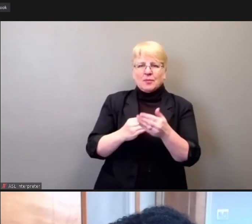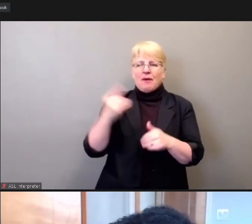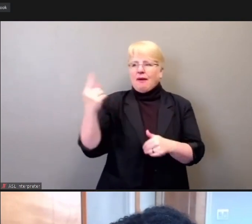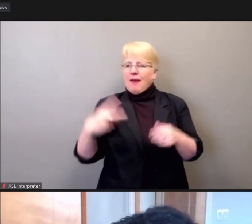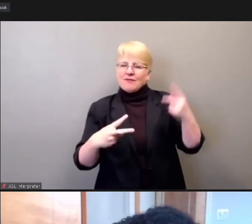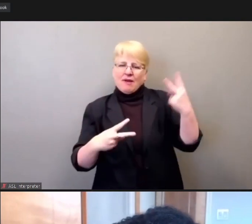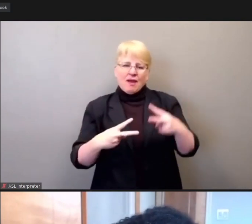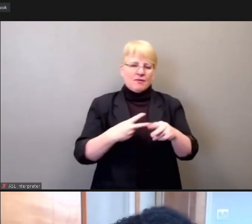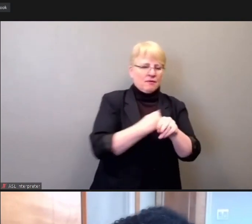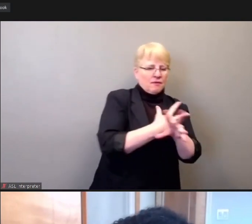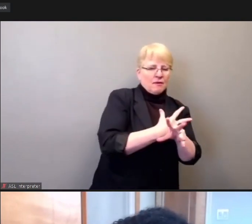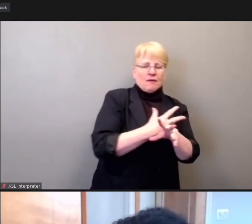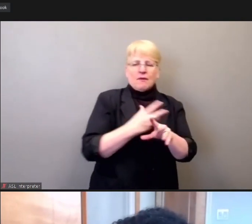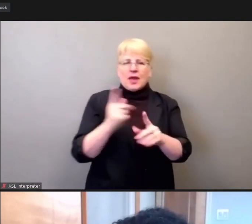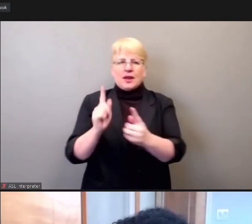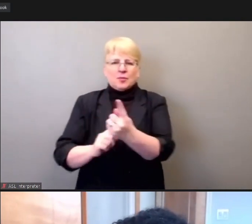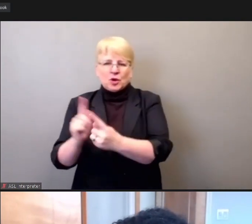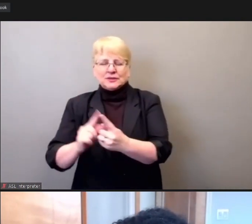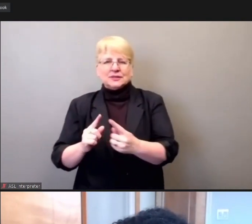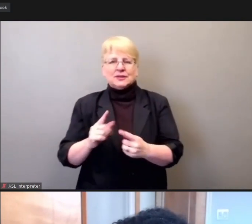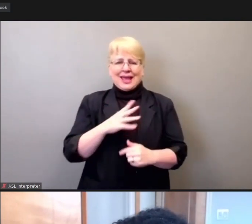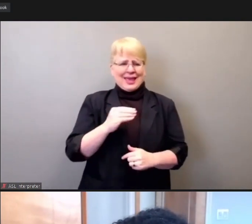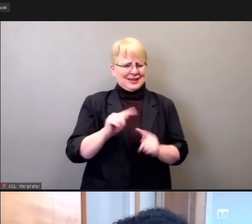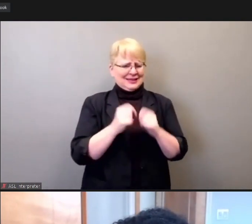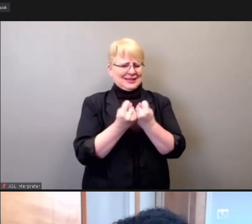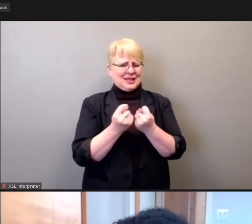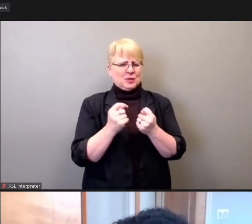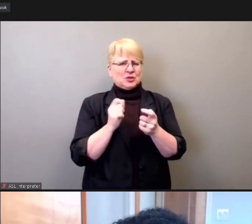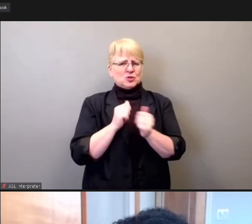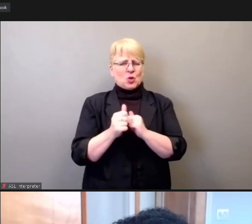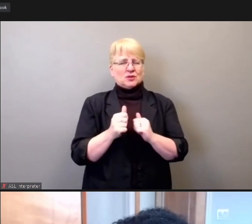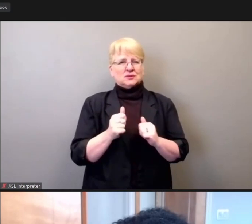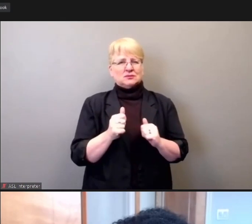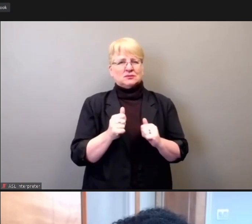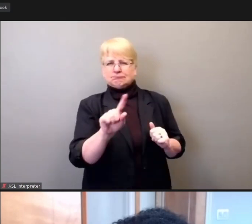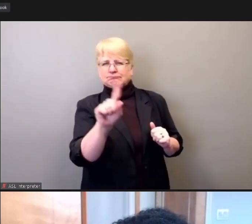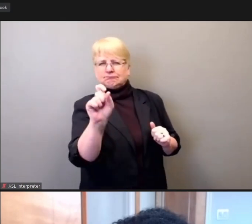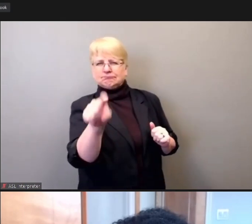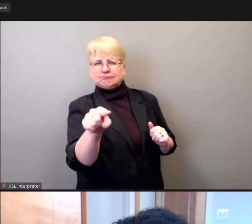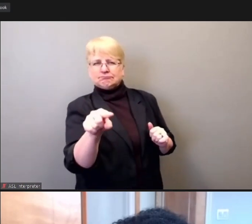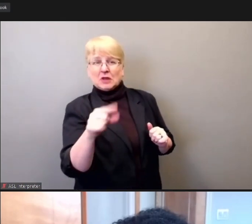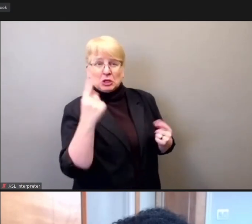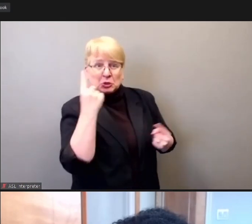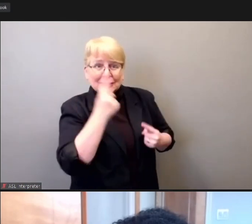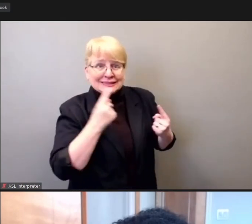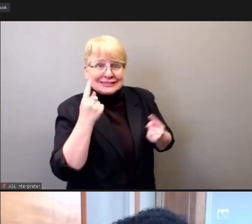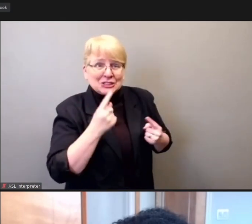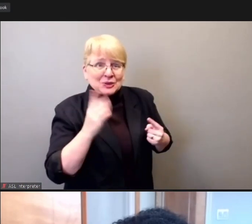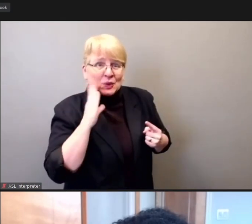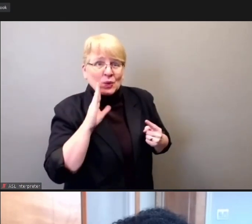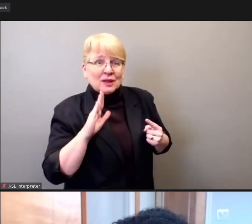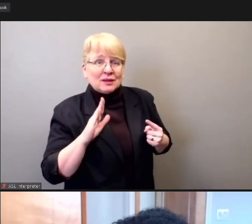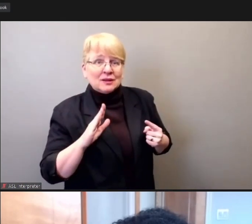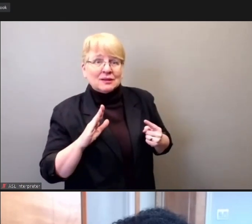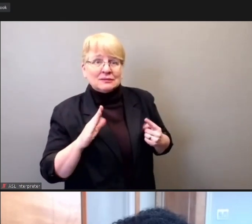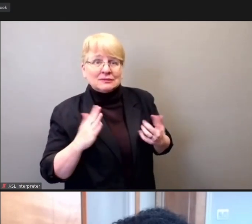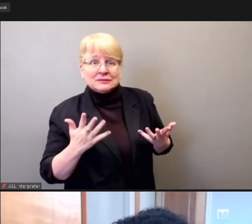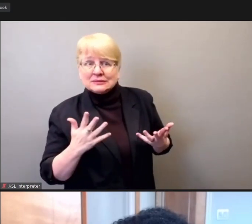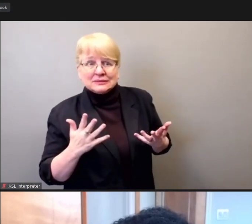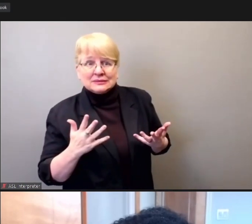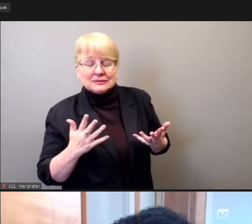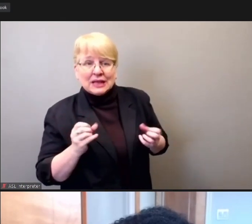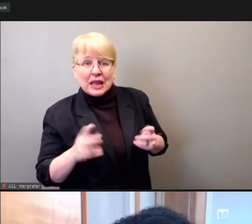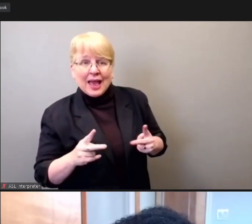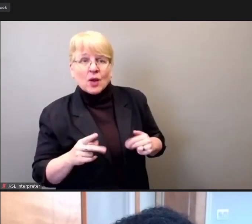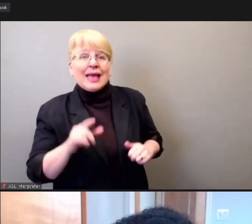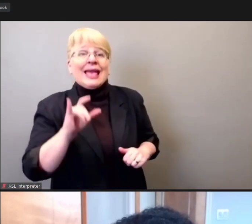you considering revising this at all? Essentially, as I understand it right now, if a school is not in hybrid, they cannot resume